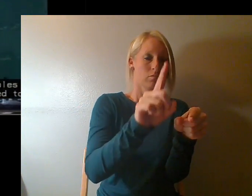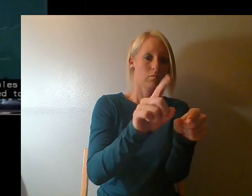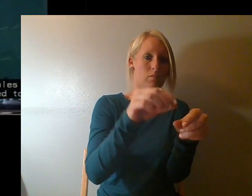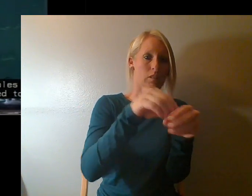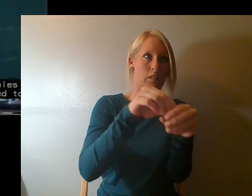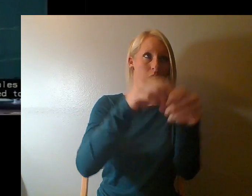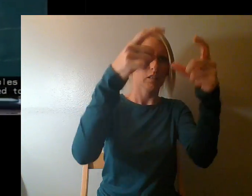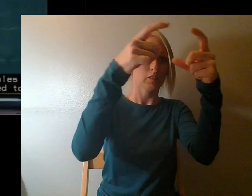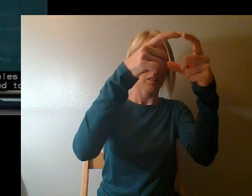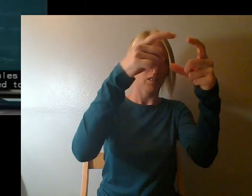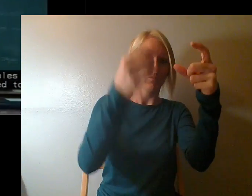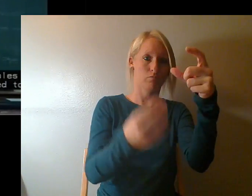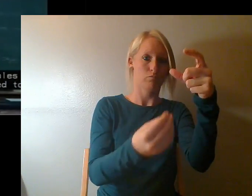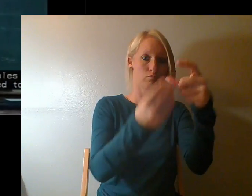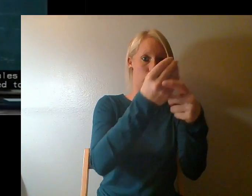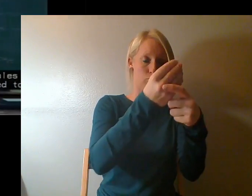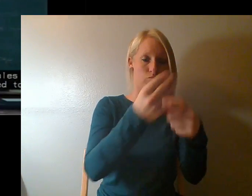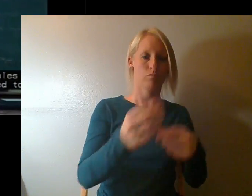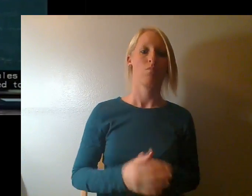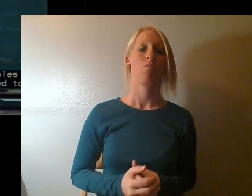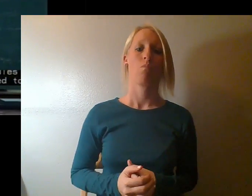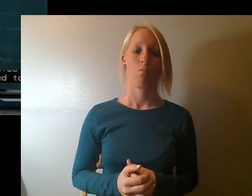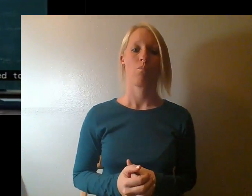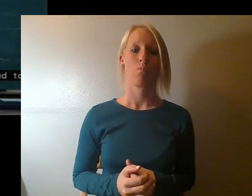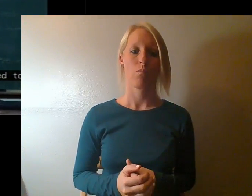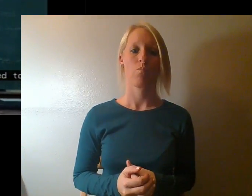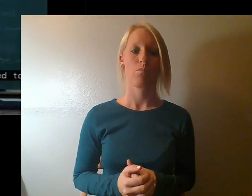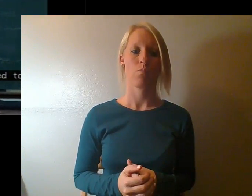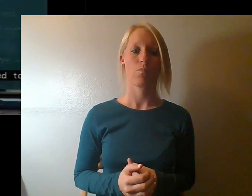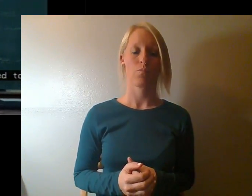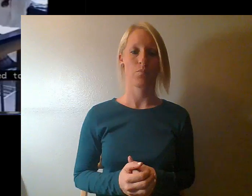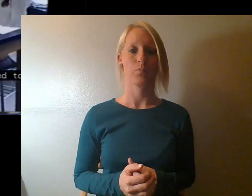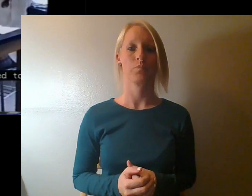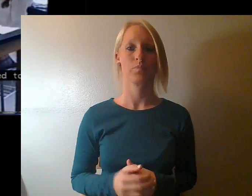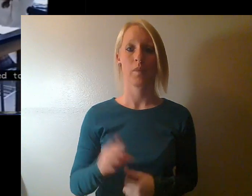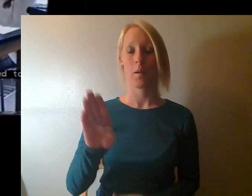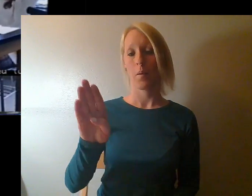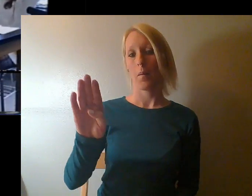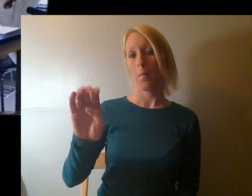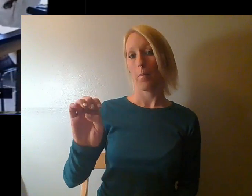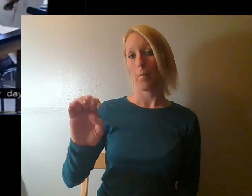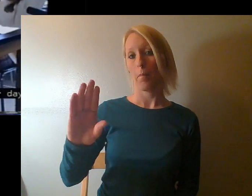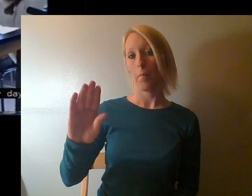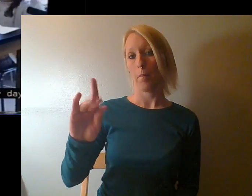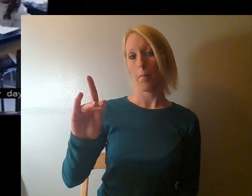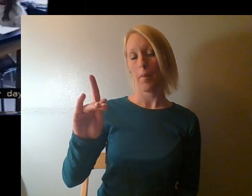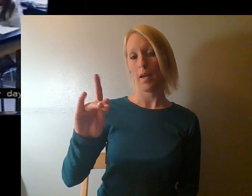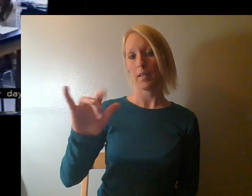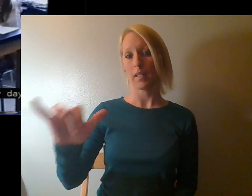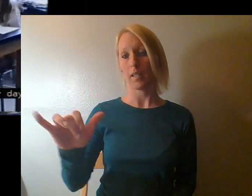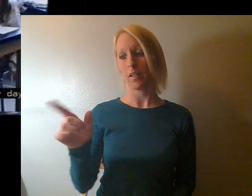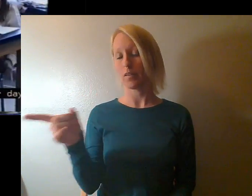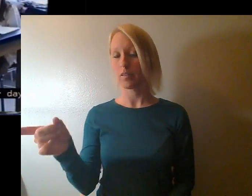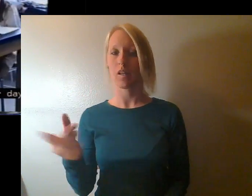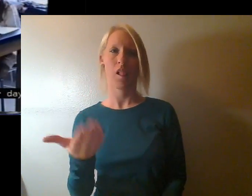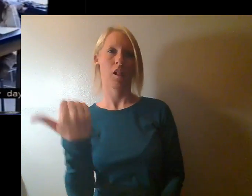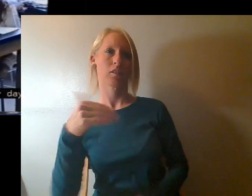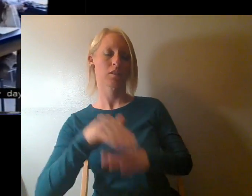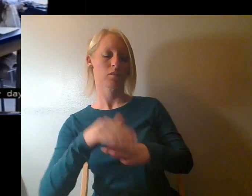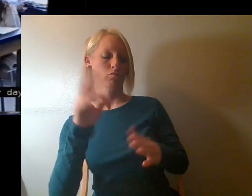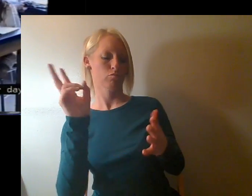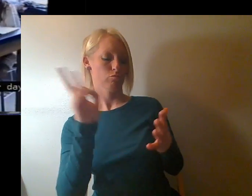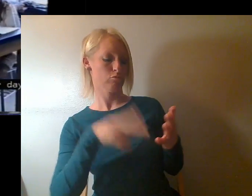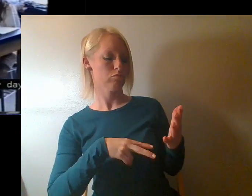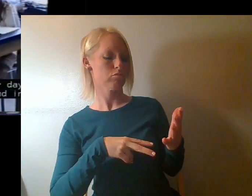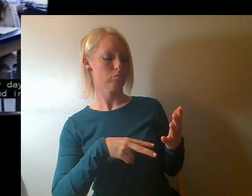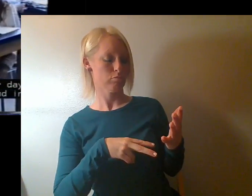opened or closed to move material in or out. Okay, Becky. Last night when I was reading, they said,